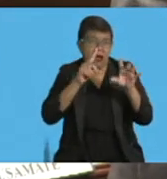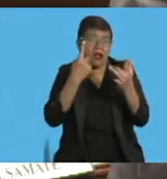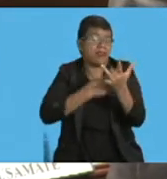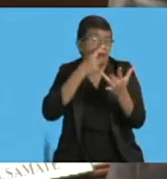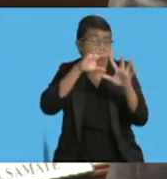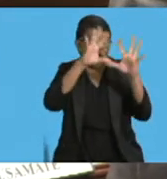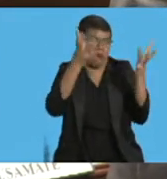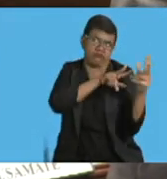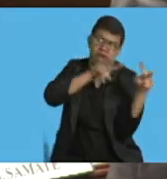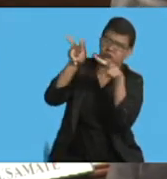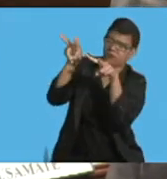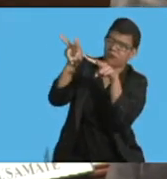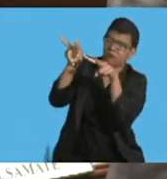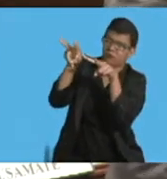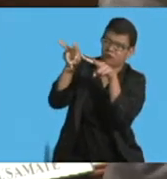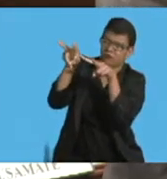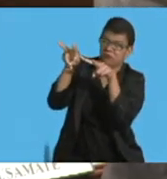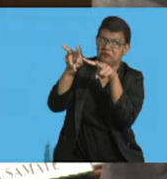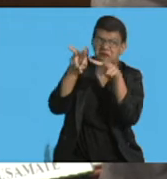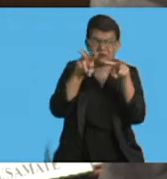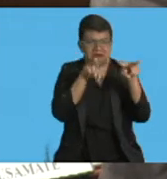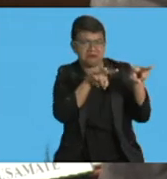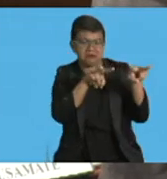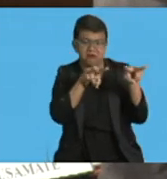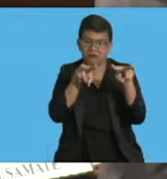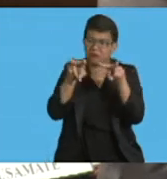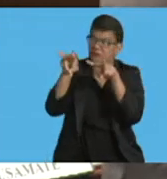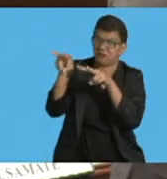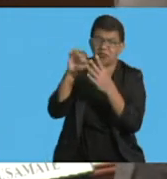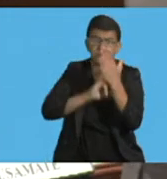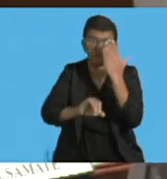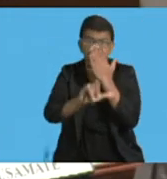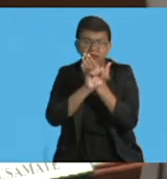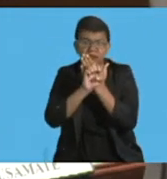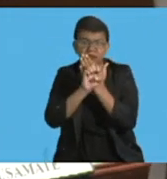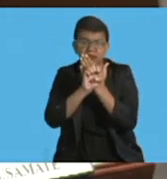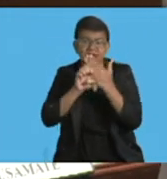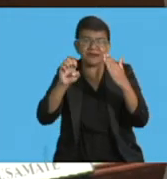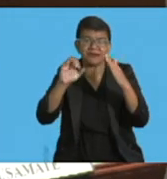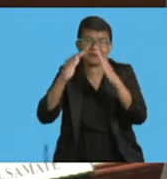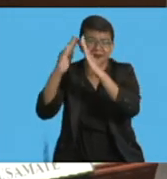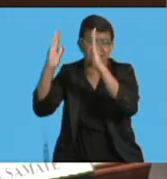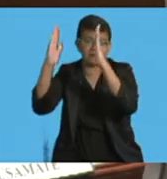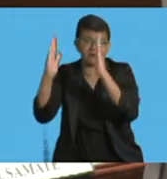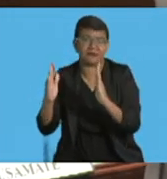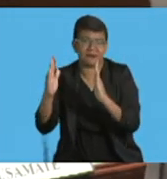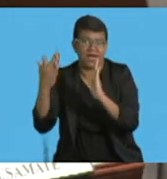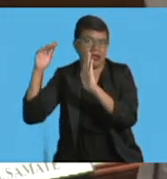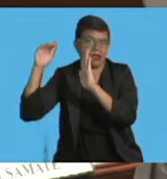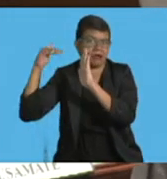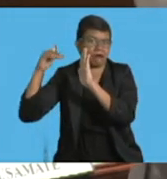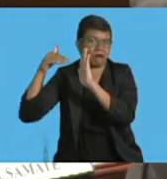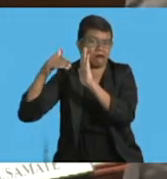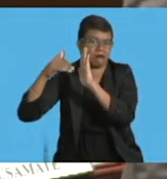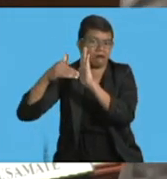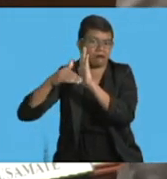contracting by 0.6% in June in the first 3 months. The housing market has also been affected, declining for 6 consecutive quarters